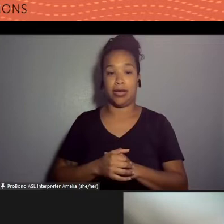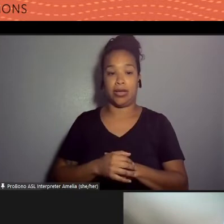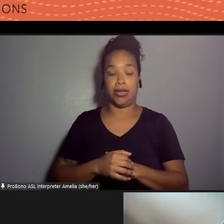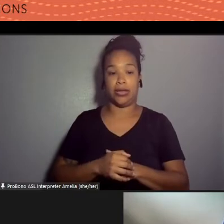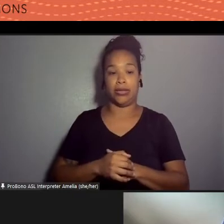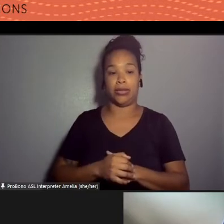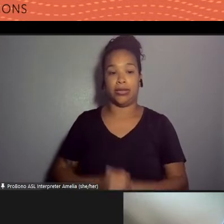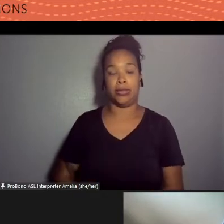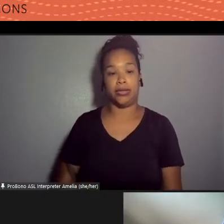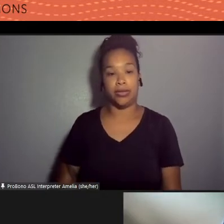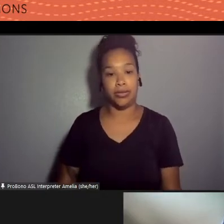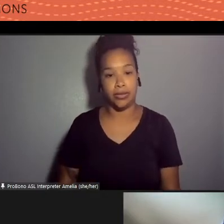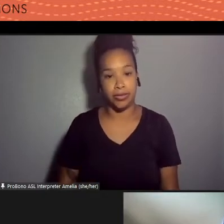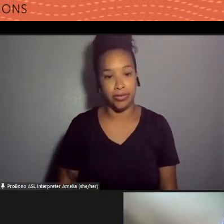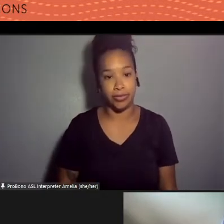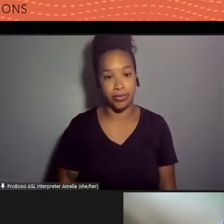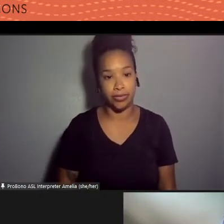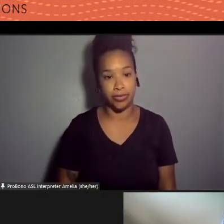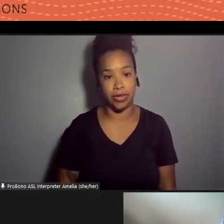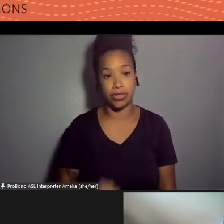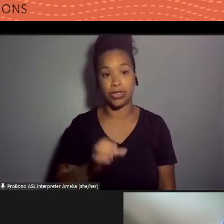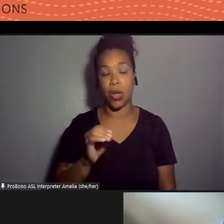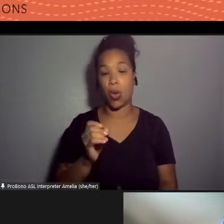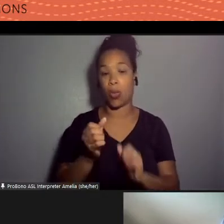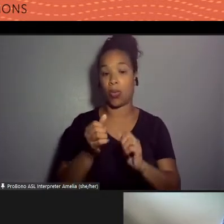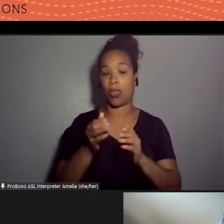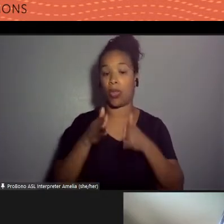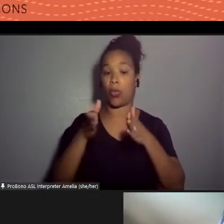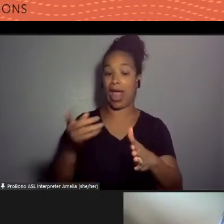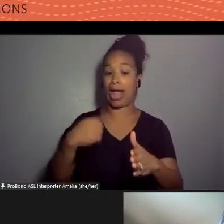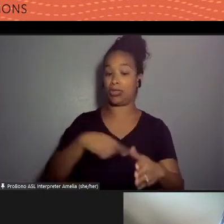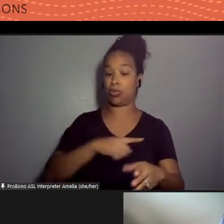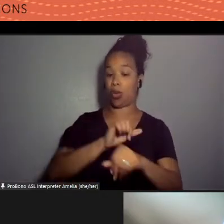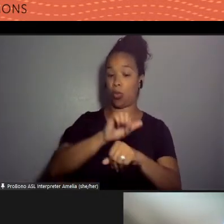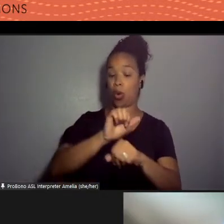the ways that we are working with that become very